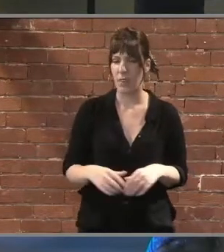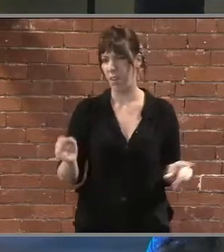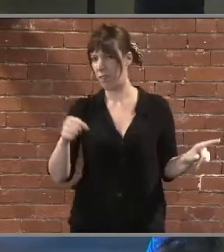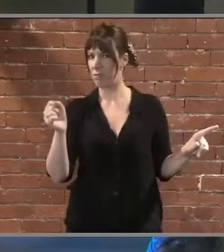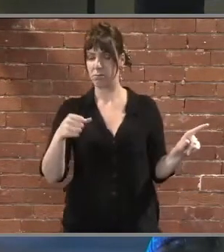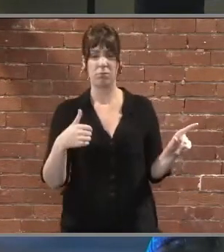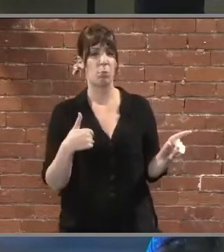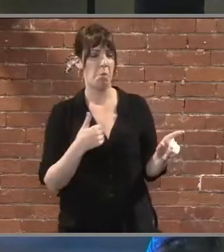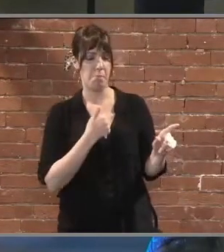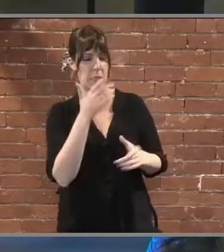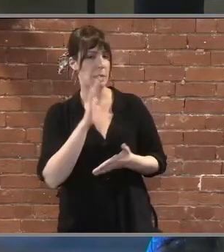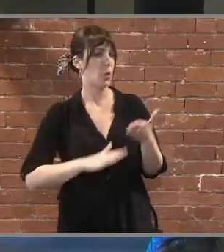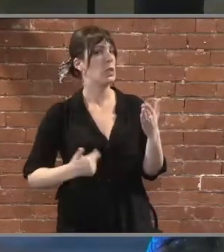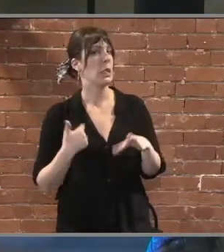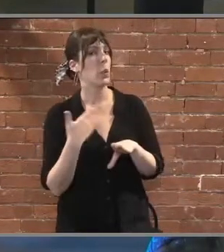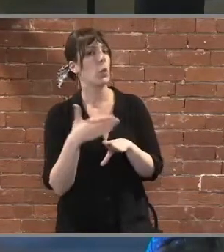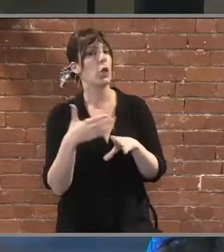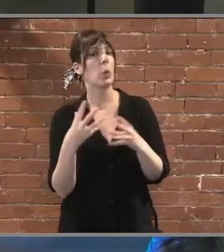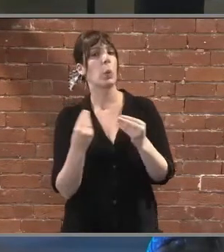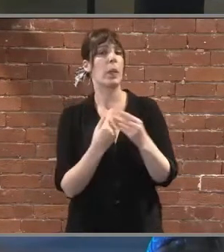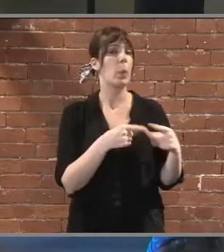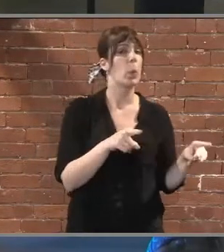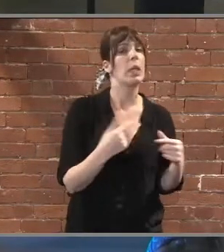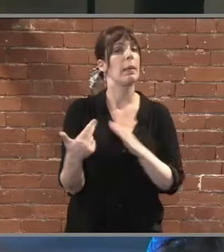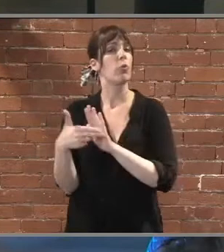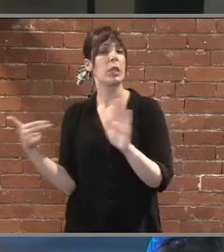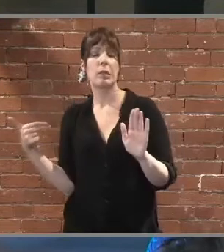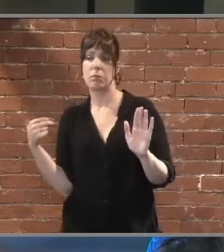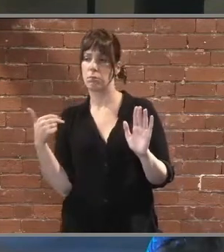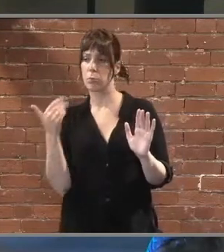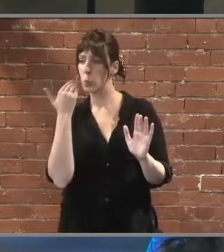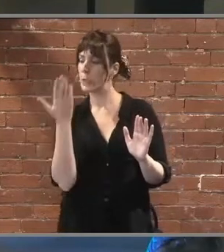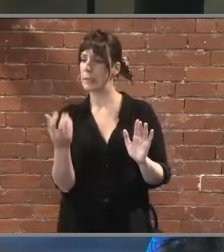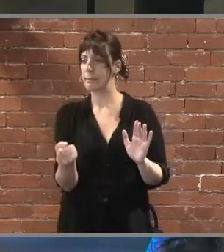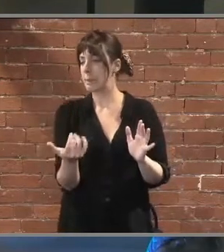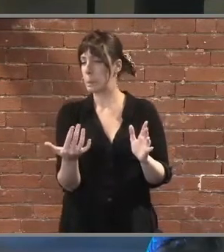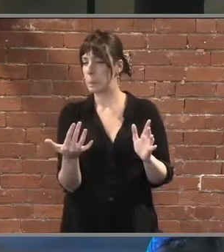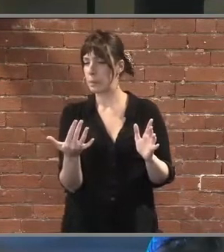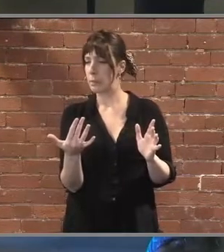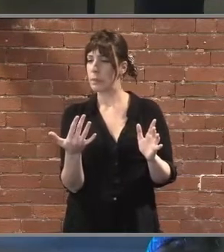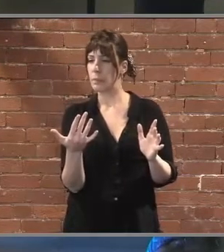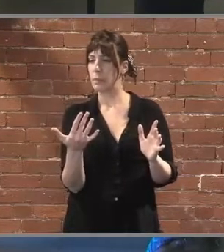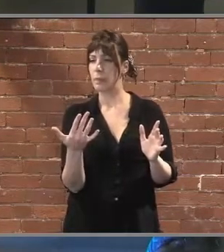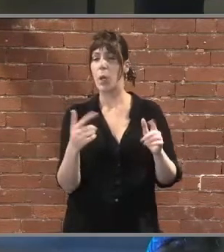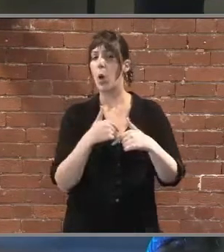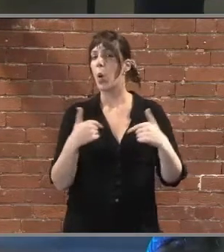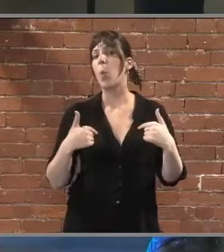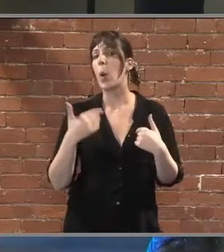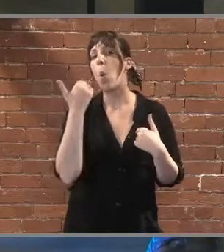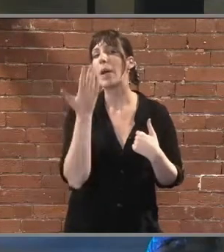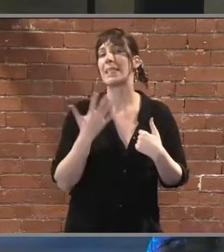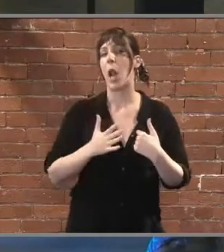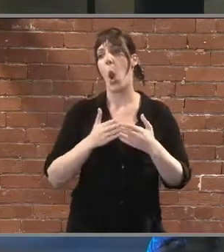my experience working between music and brands, there's always been music. We generally take a long time to do things, as